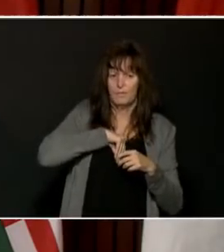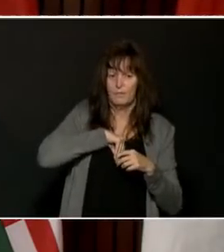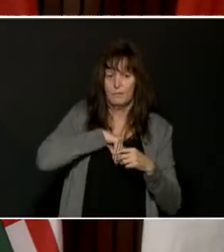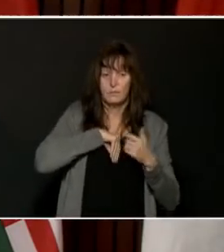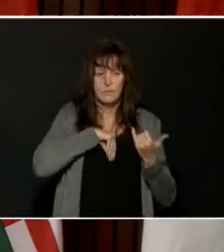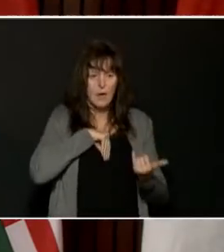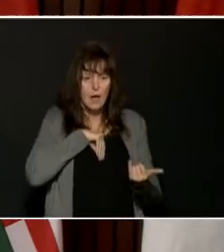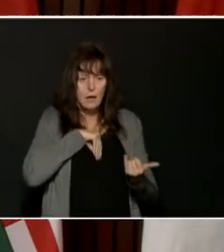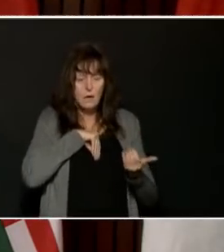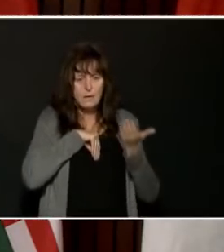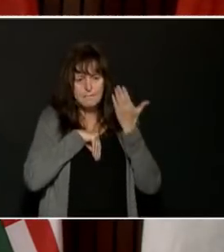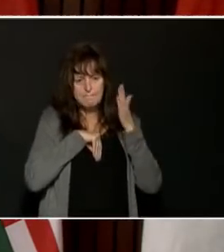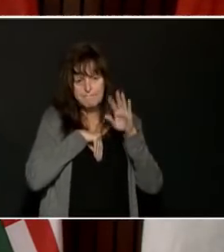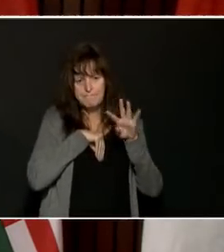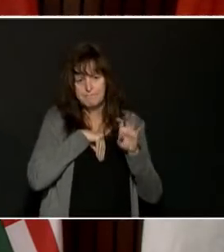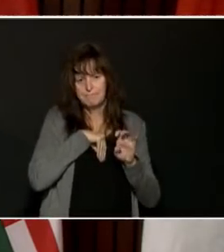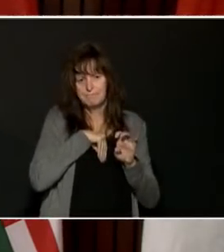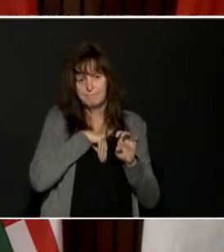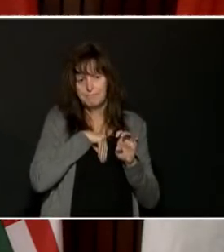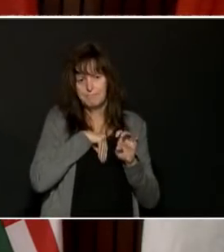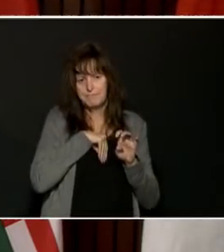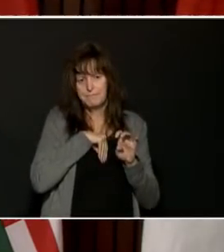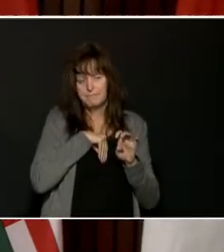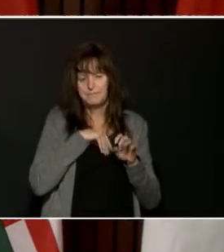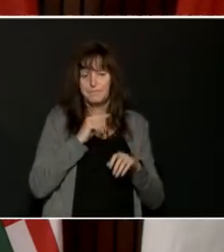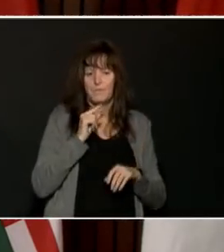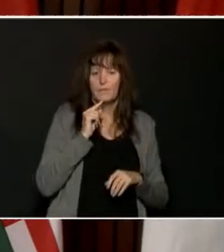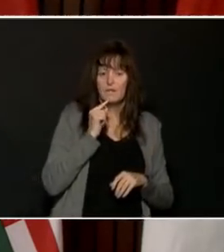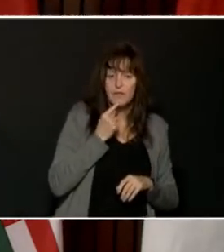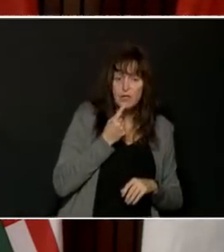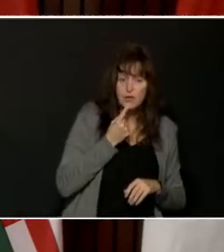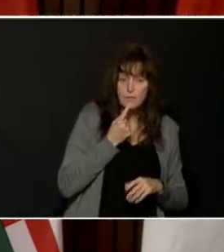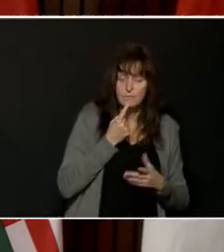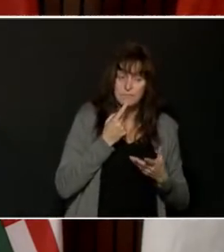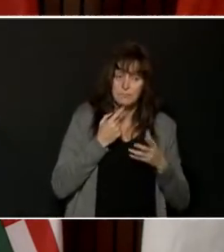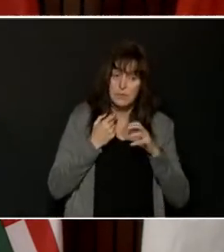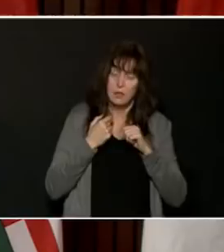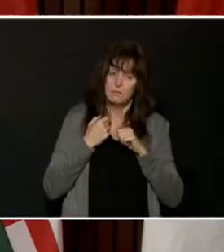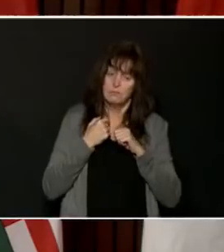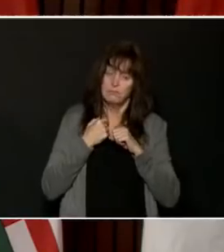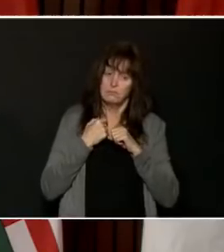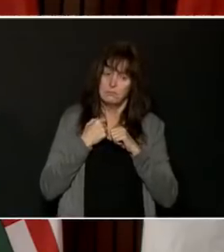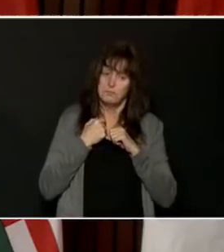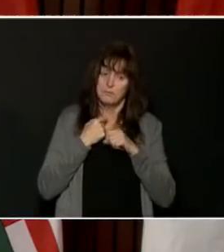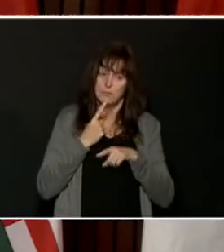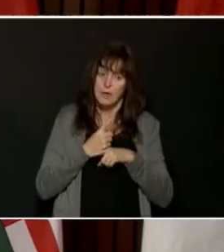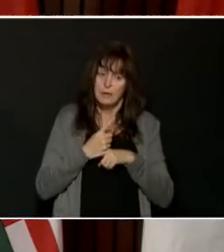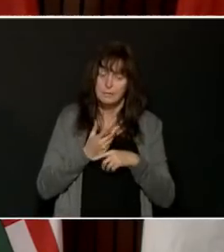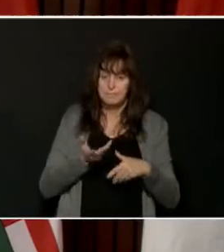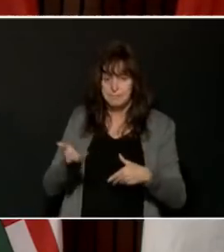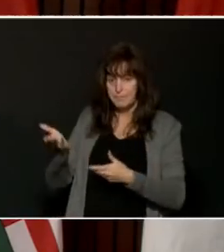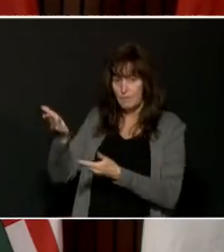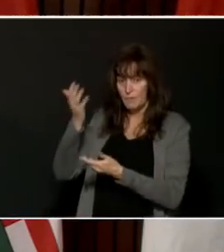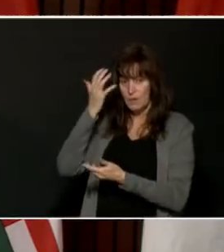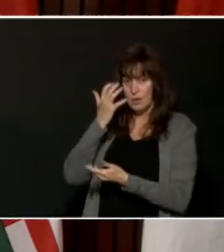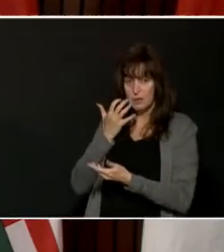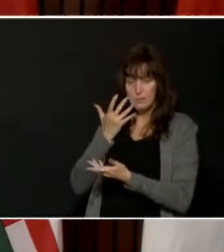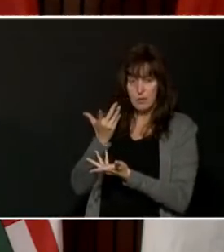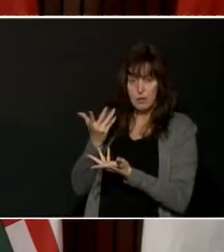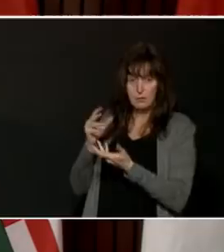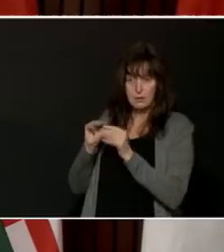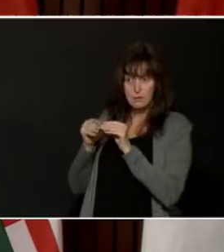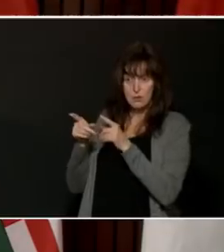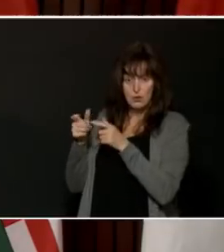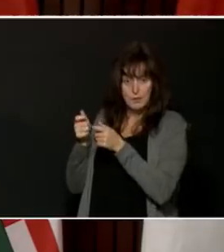severity are right, you'll also see a huge increase in hospitalization, which is challenging to manage with consequences